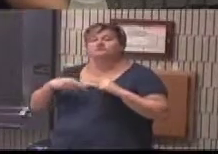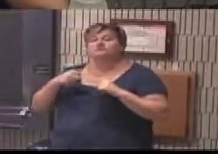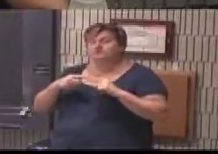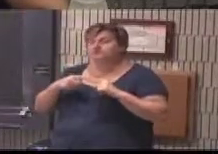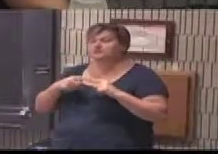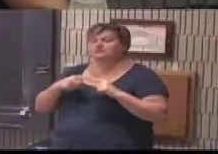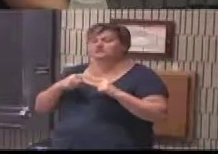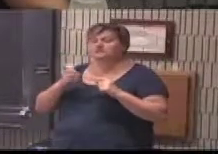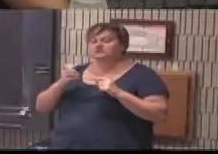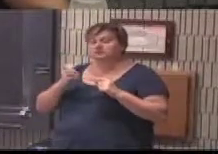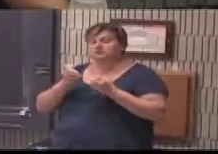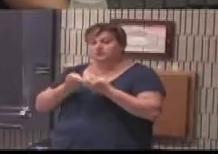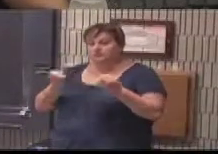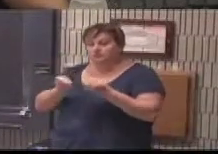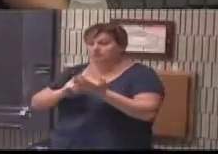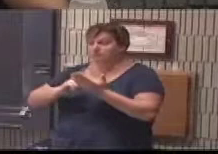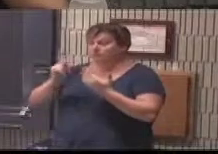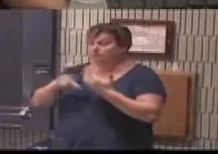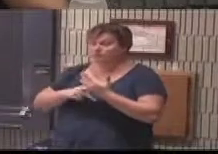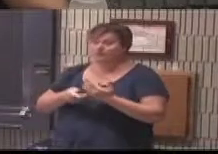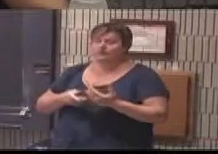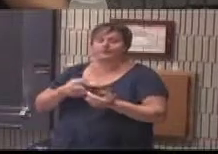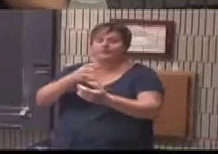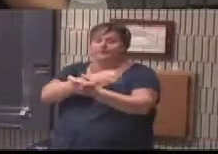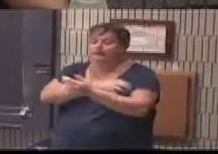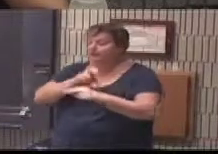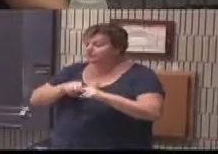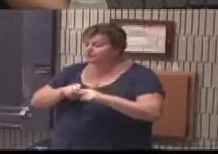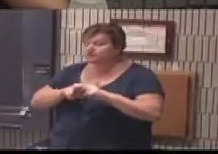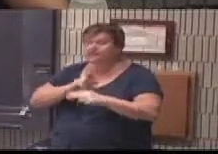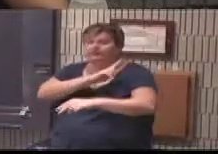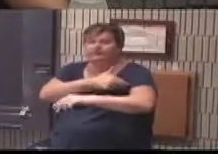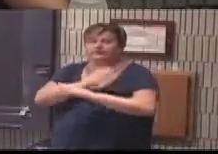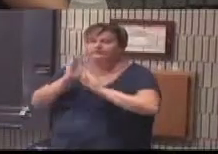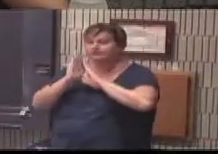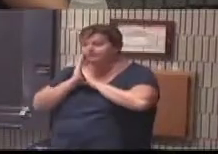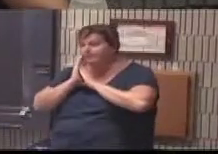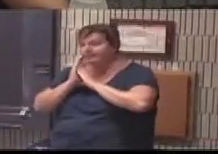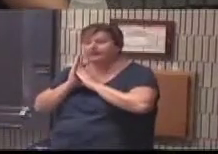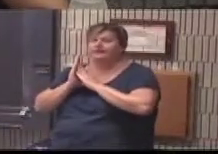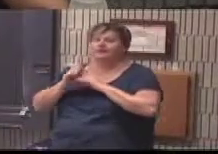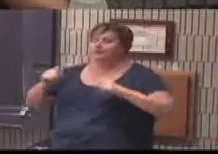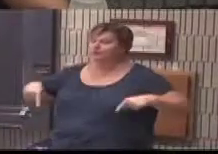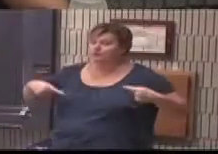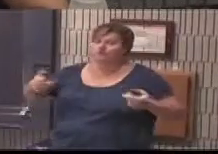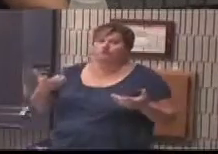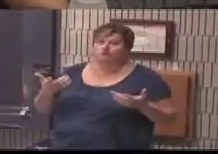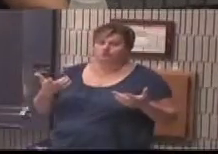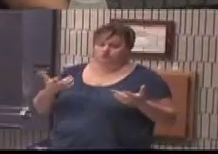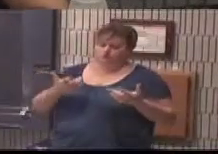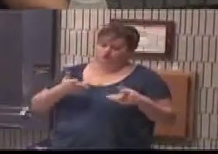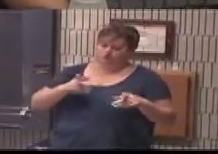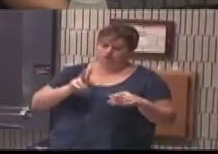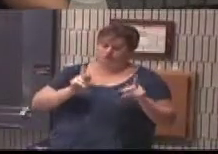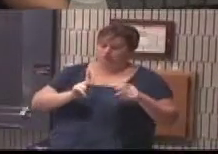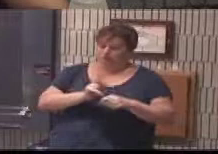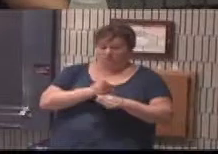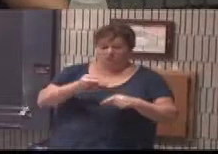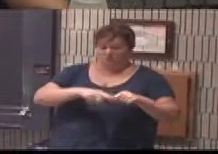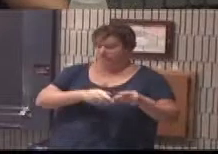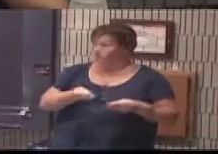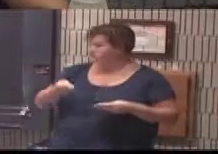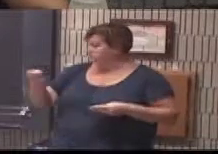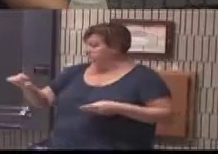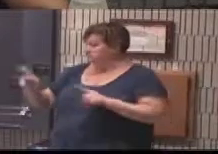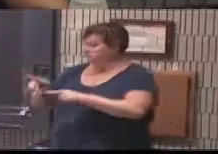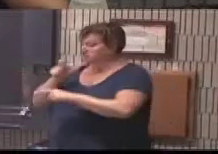have donated power chairs, hospital beds, walker wheelchairs, things like that to us, and we like to recycle them, bring them back out to people who can use them again. So